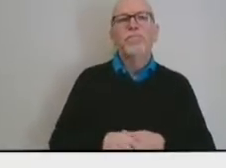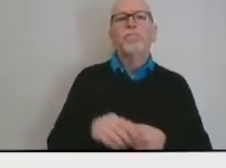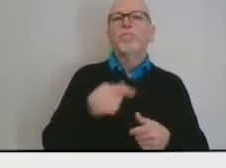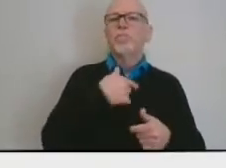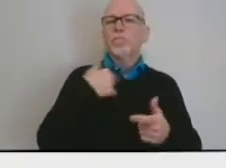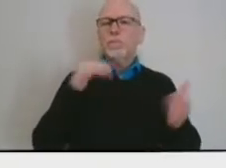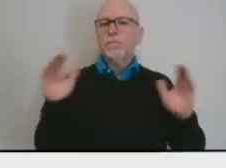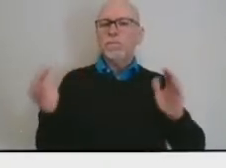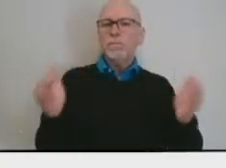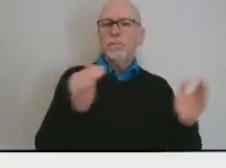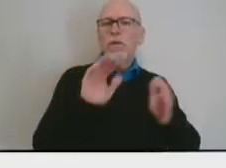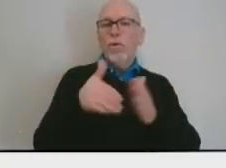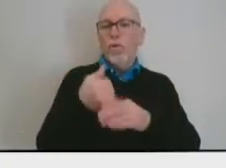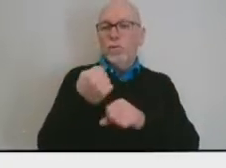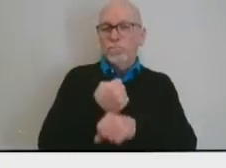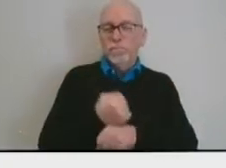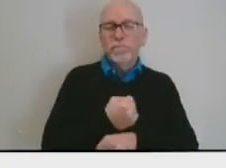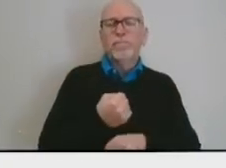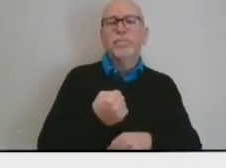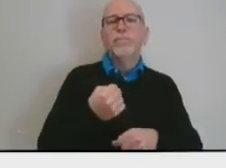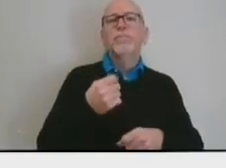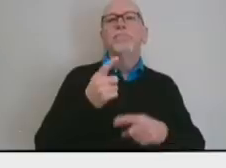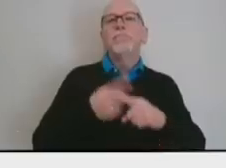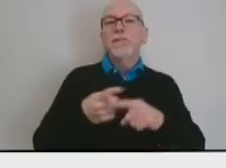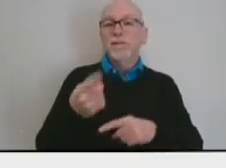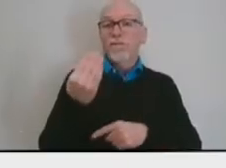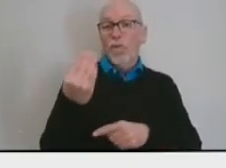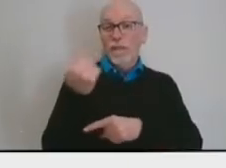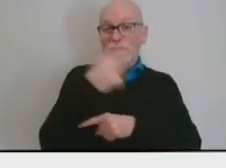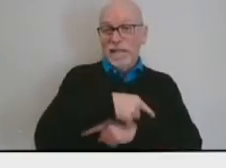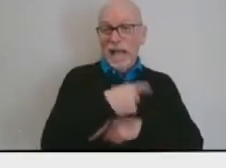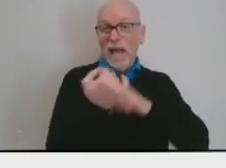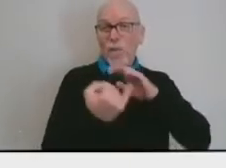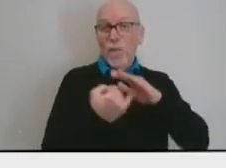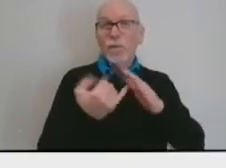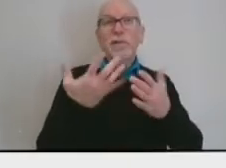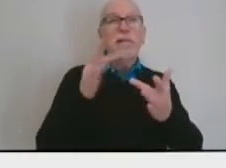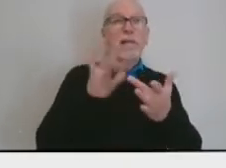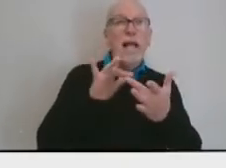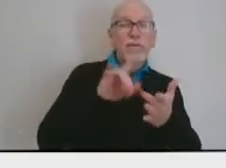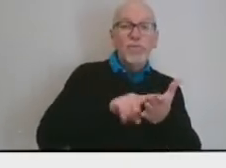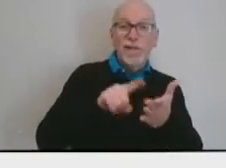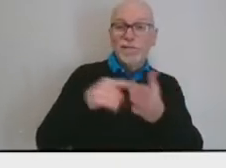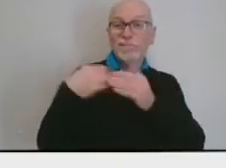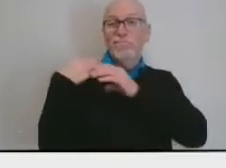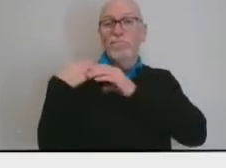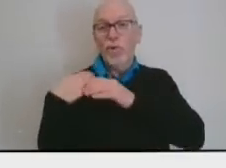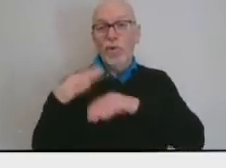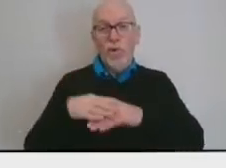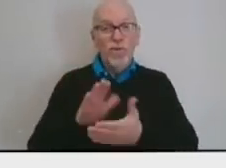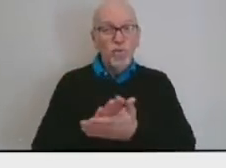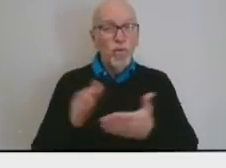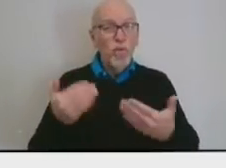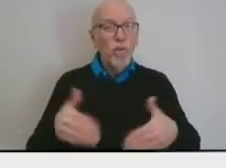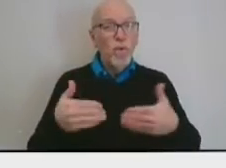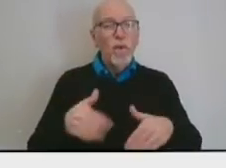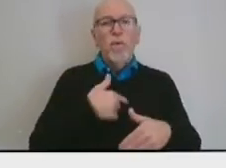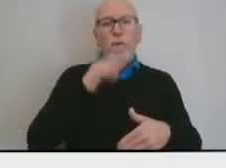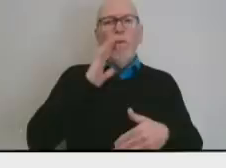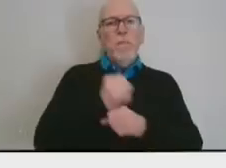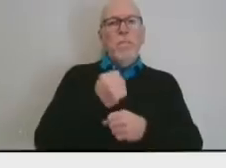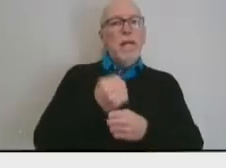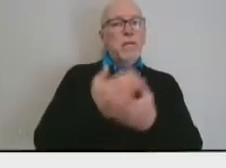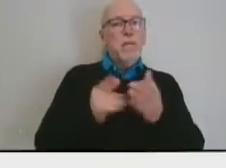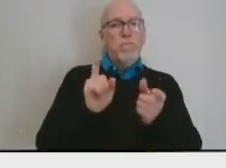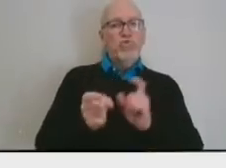data, and as well as the burden that a 14-day quarantine and contact tracing have placed on our school systems, and we'll be making the following